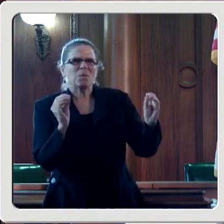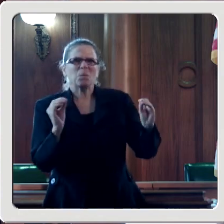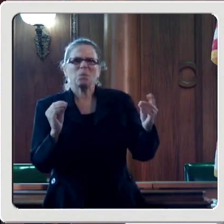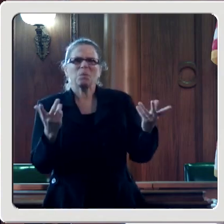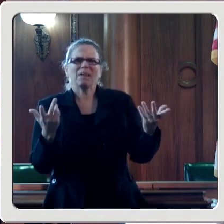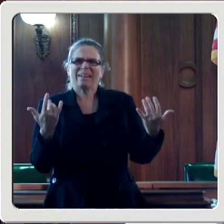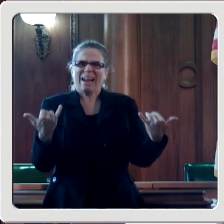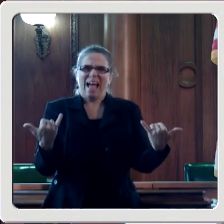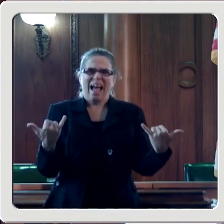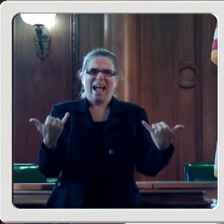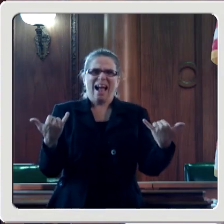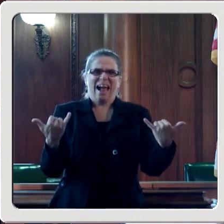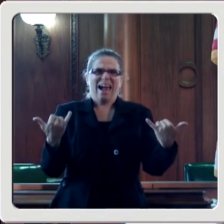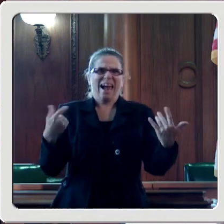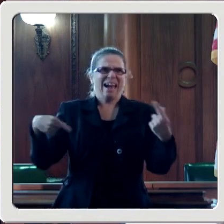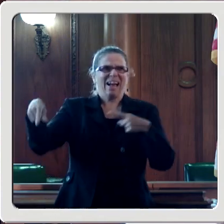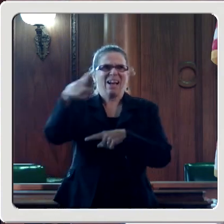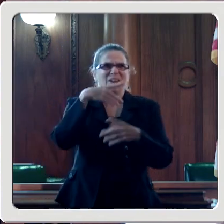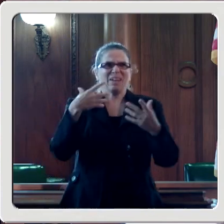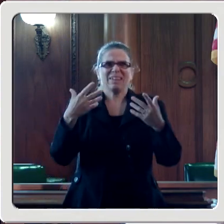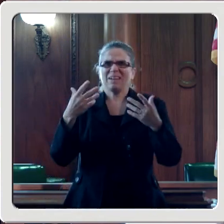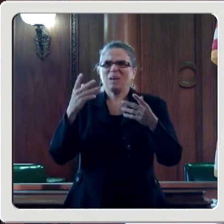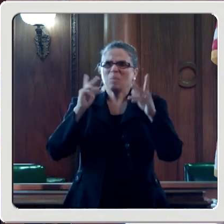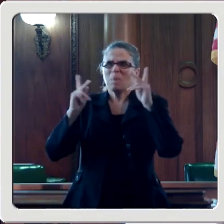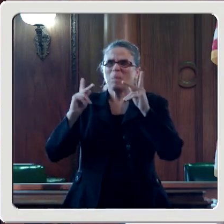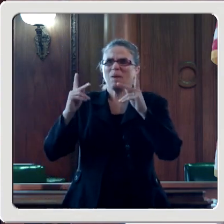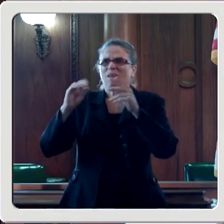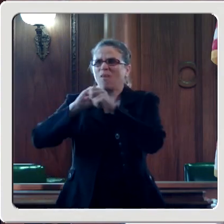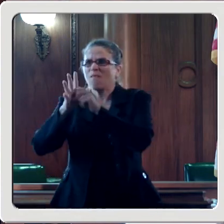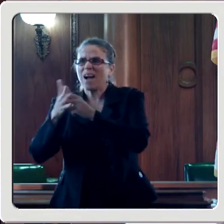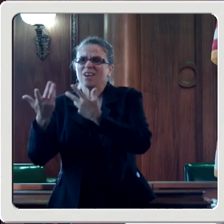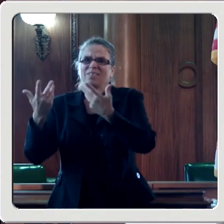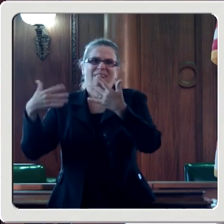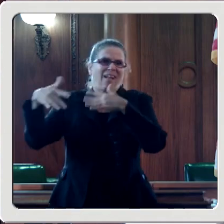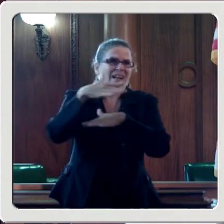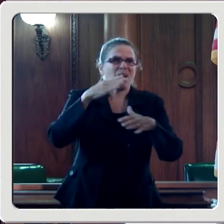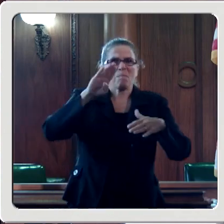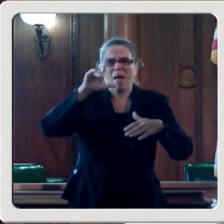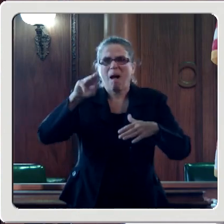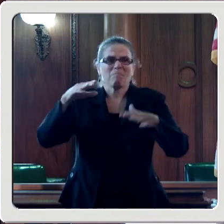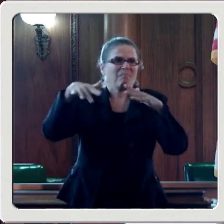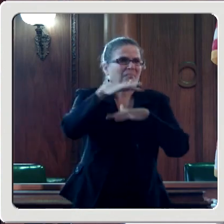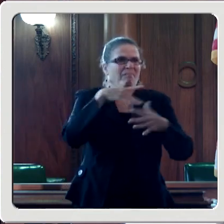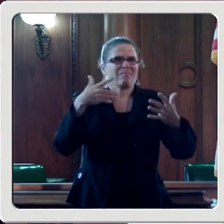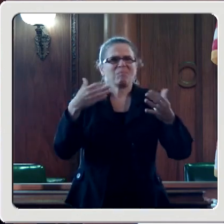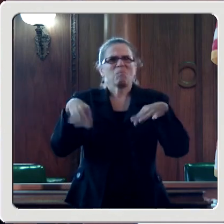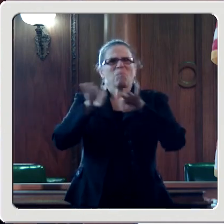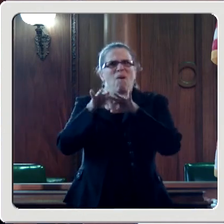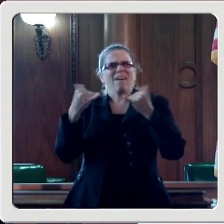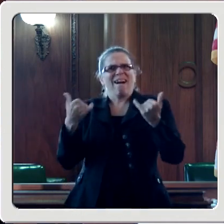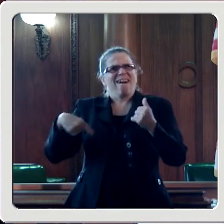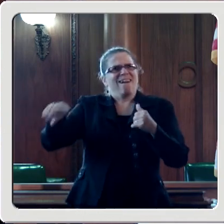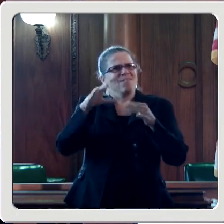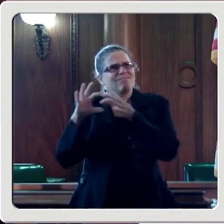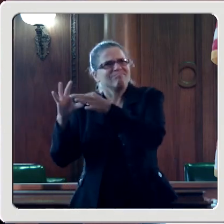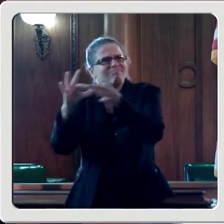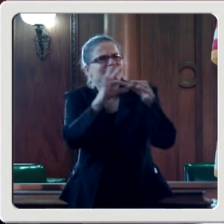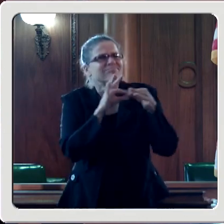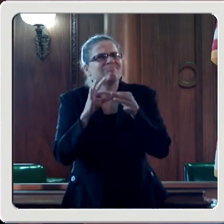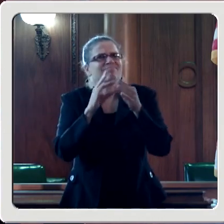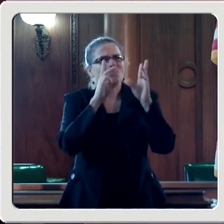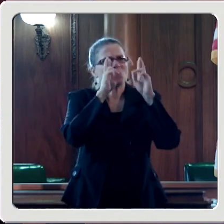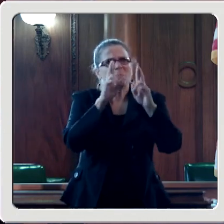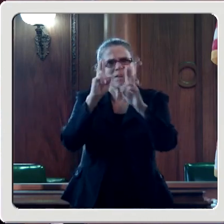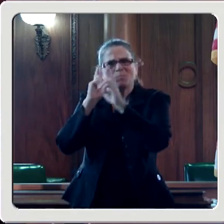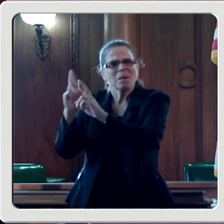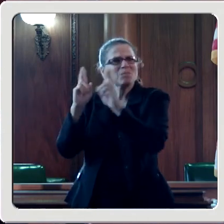work together in unity to bring everyone together, to better understand each and every one of us, mutual respect, and we're